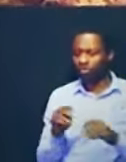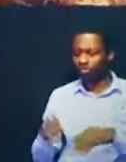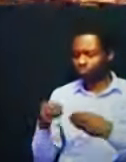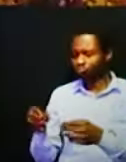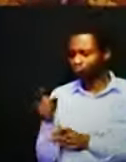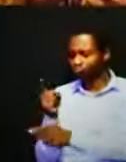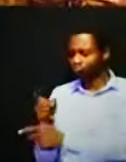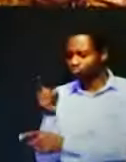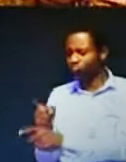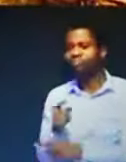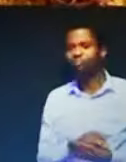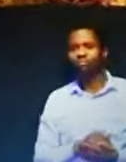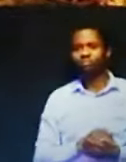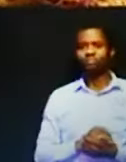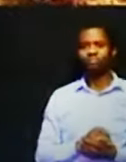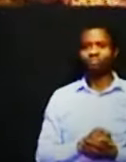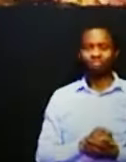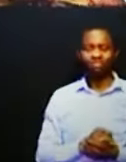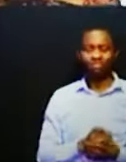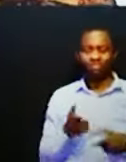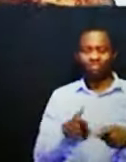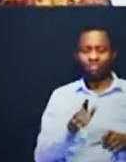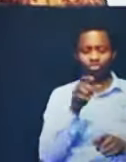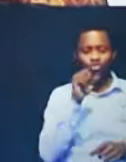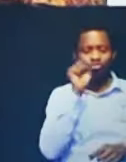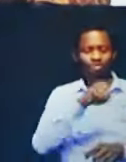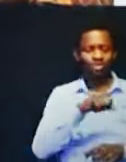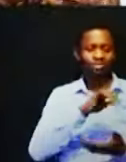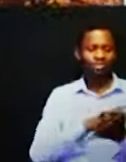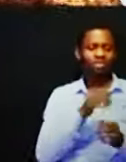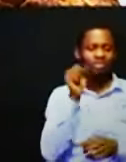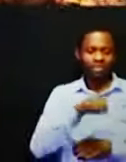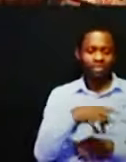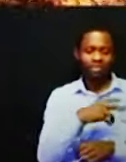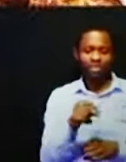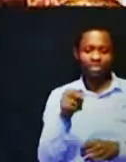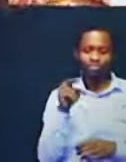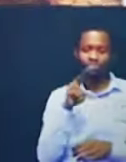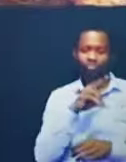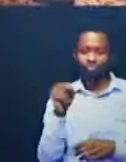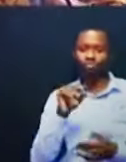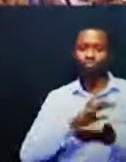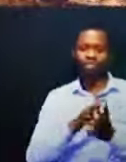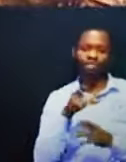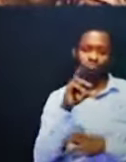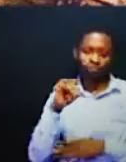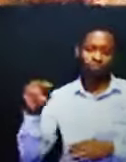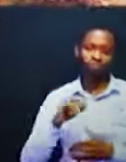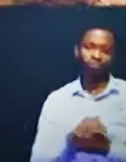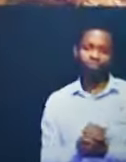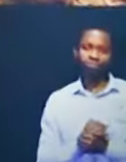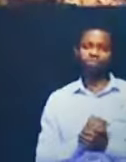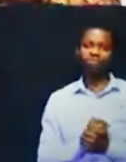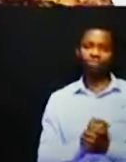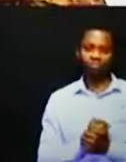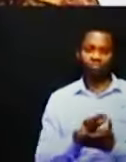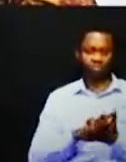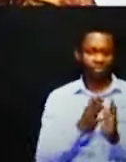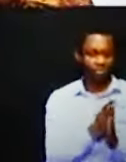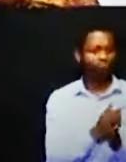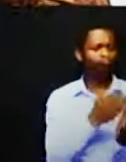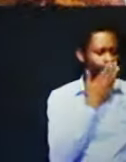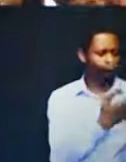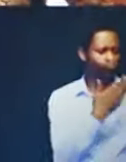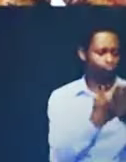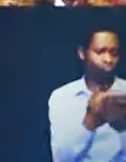Bo modin se obedi atentrene. Let your yes be yes and your no be no. Ma you enye you na odada bi nso enye da bi. Be fair in your judgment.